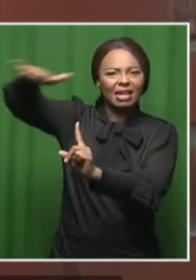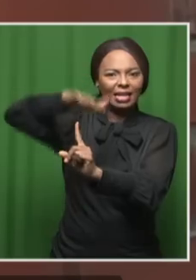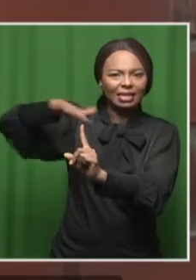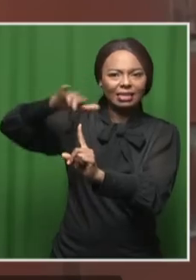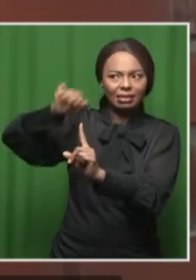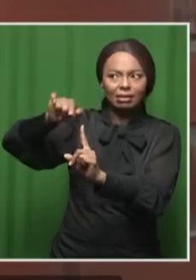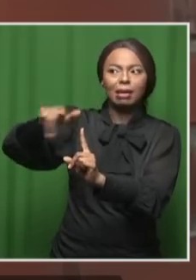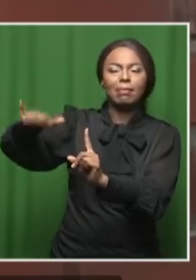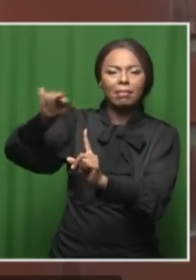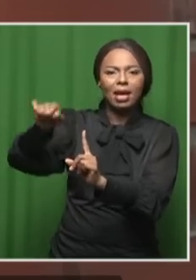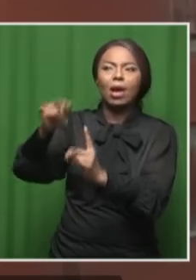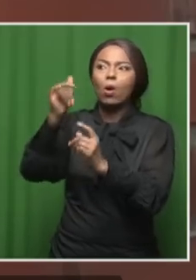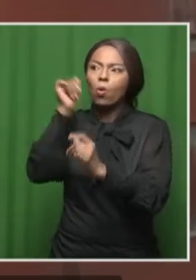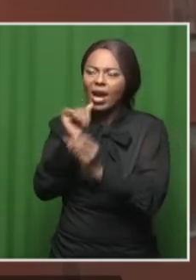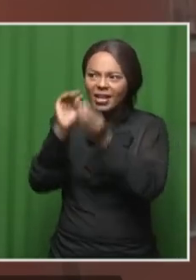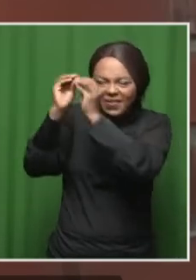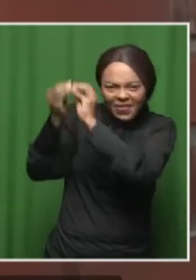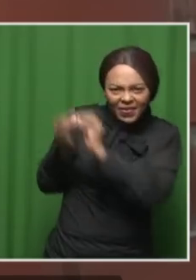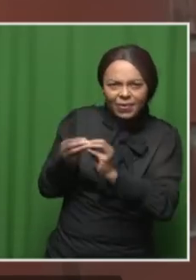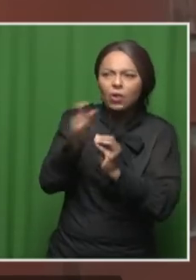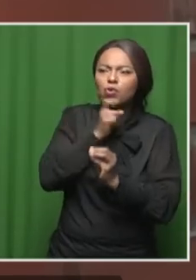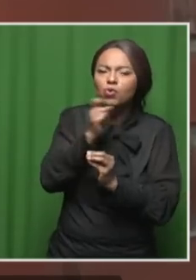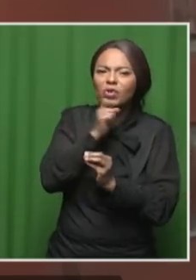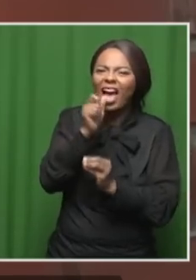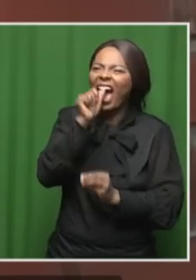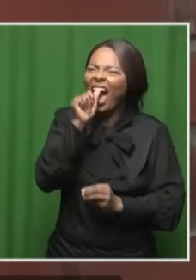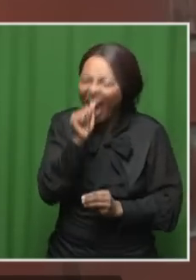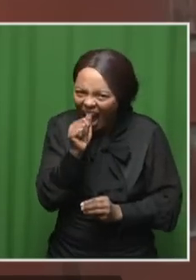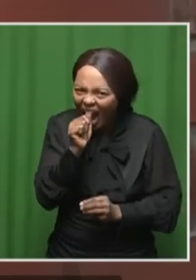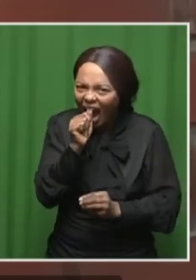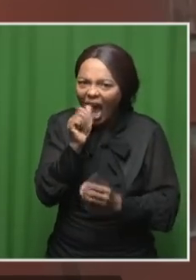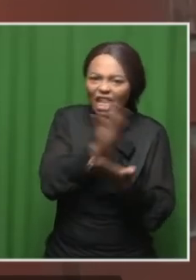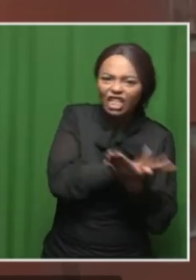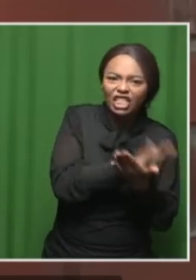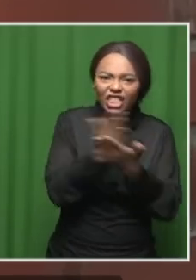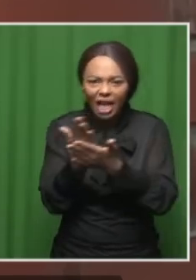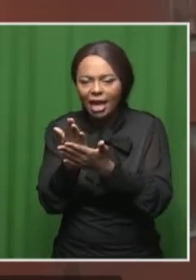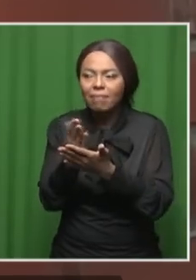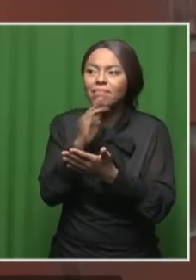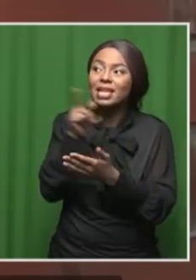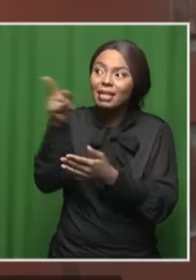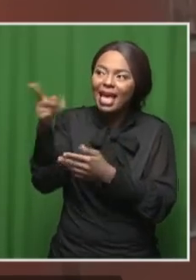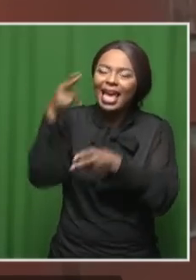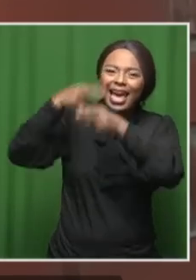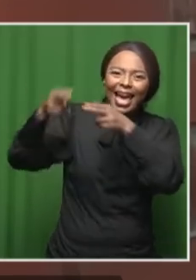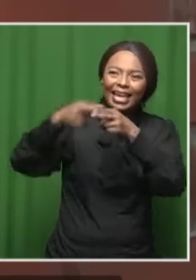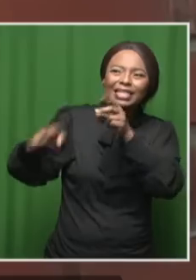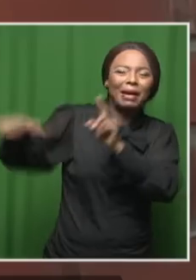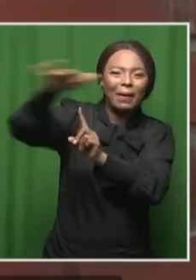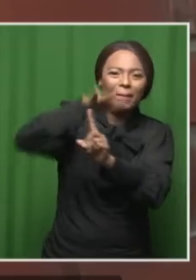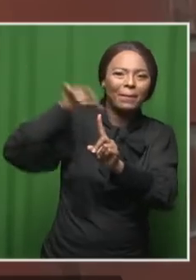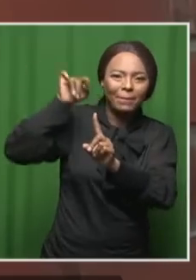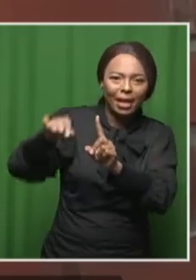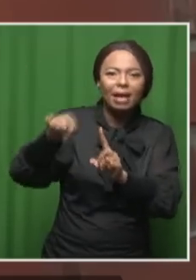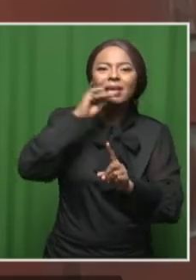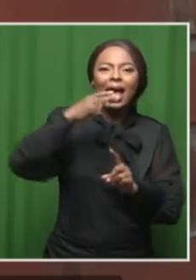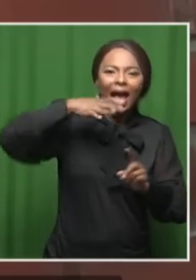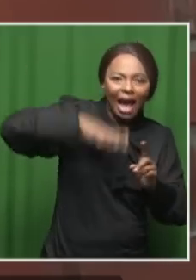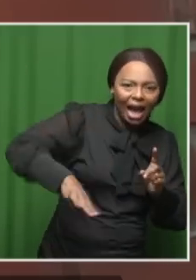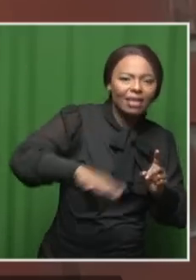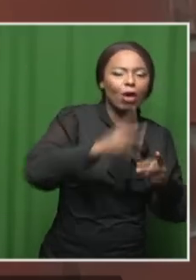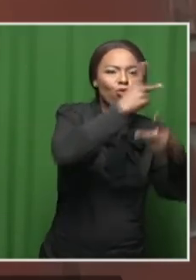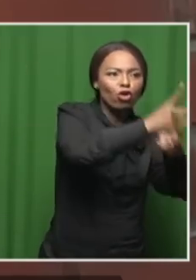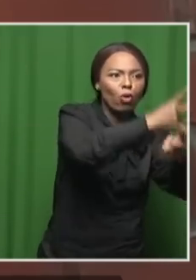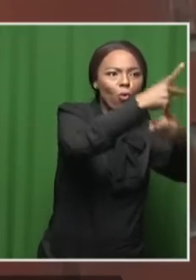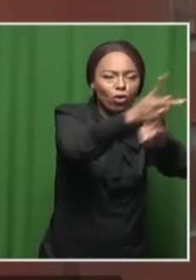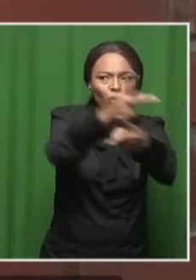using to produce the peanut butter, it's a shared facility, it's rented. So that would mean that there would be other producers that are also